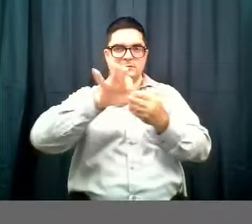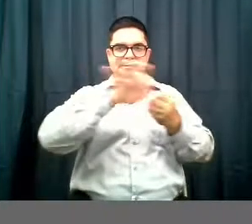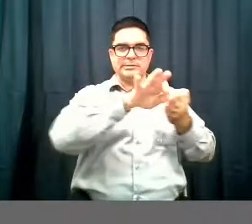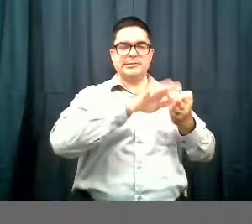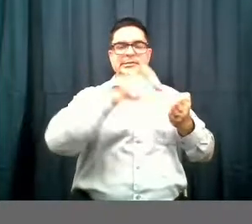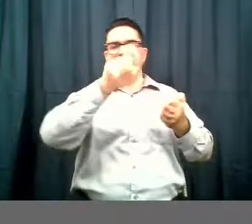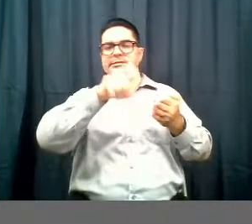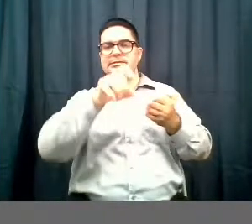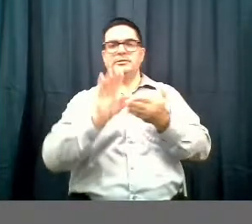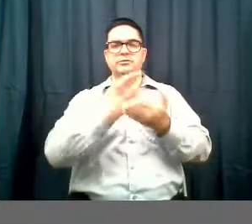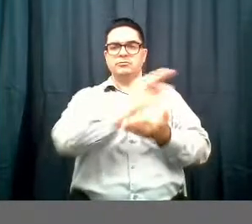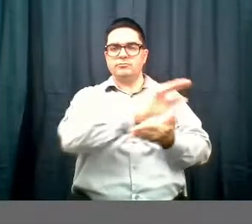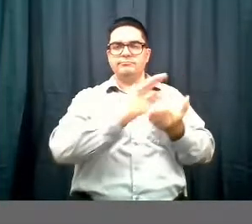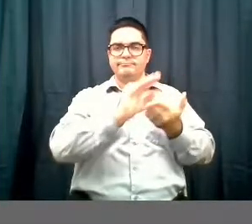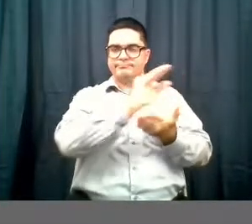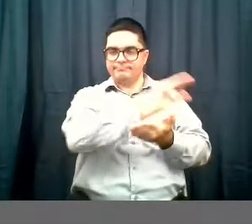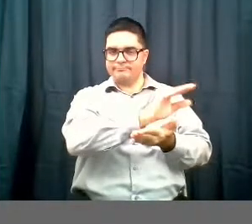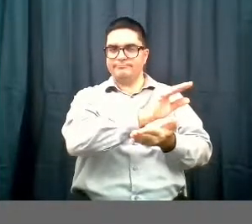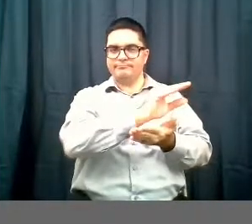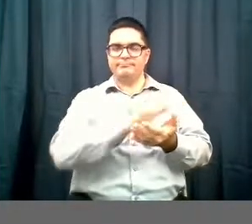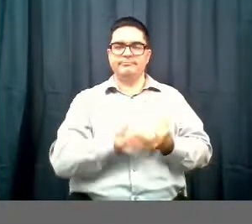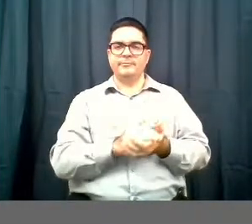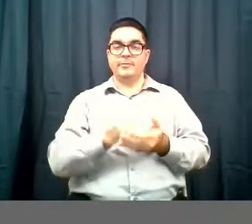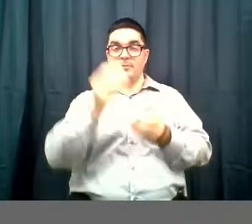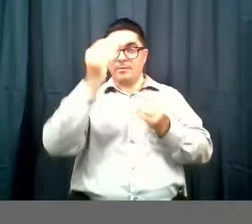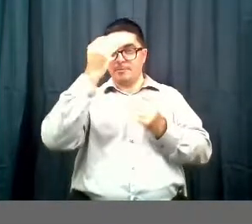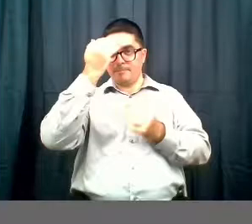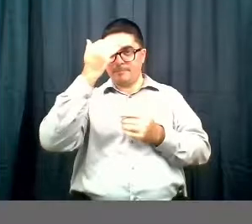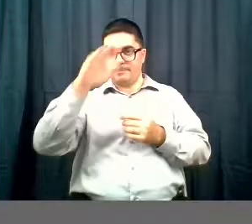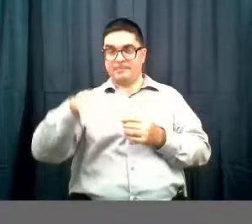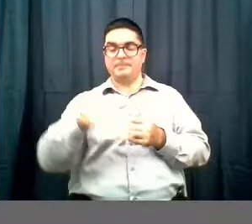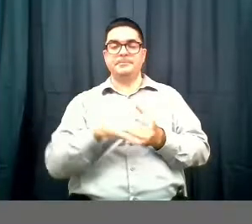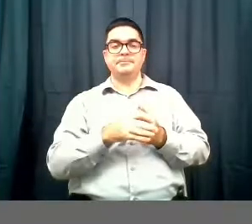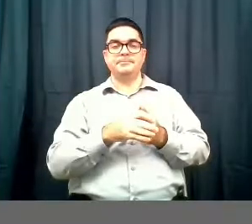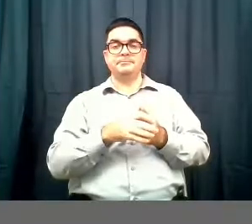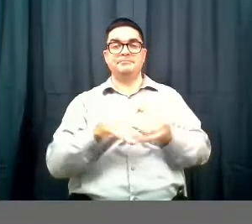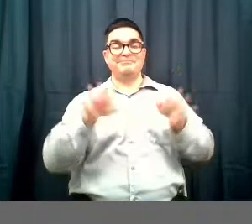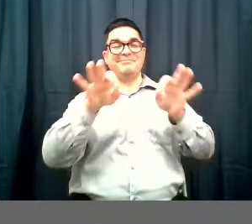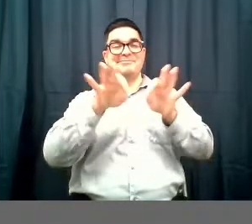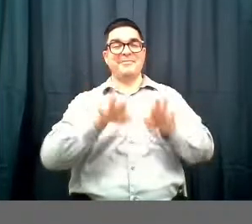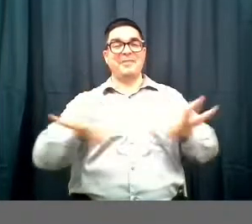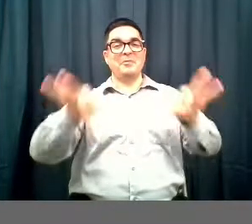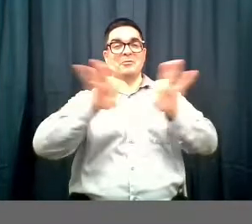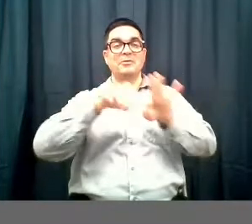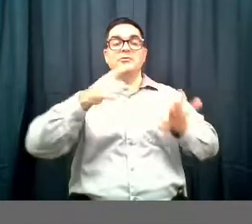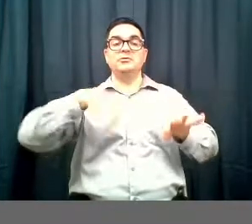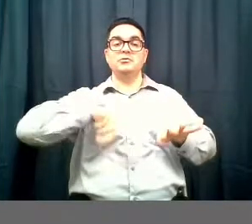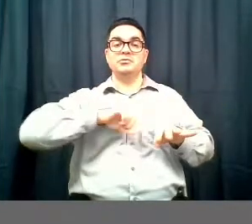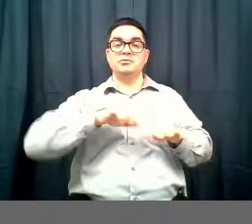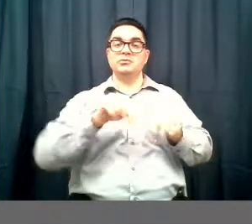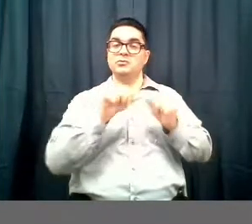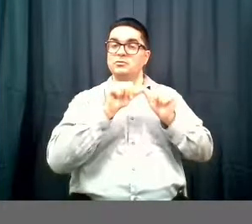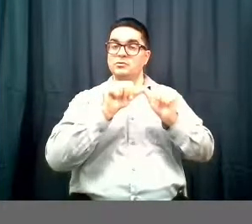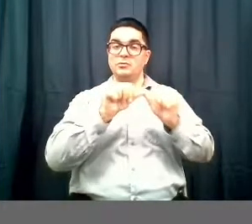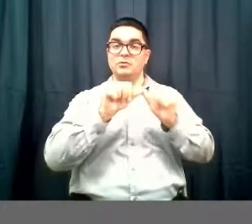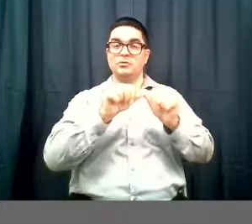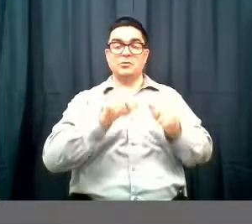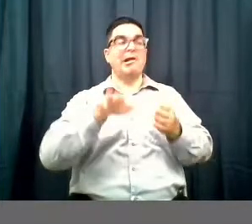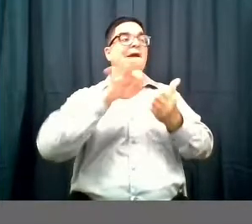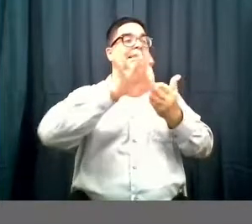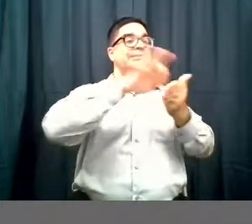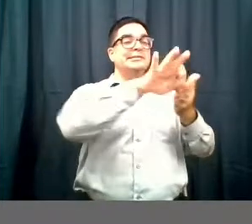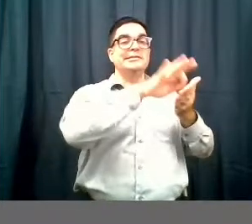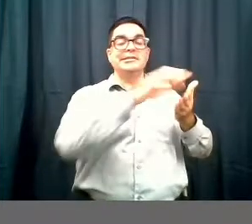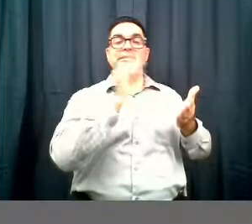too low. In fact, this is exactly what we need to be doing. We need to stop the over forecasting of revenues because